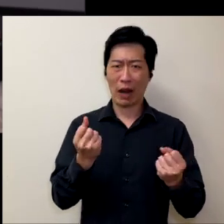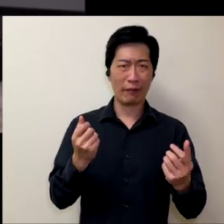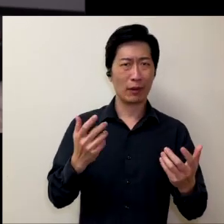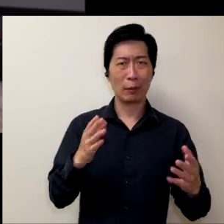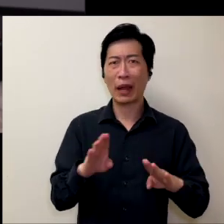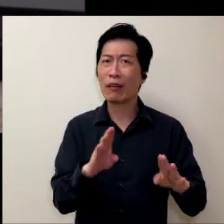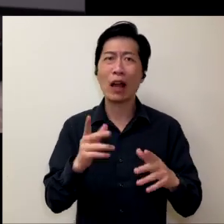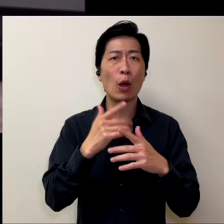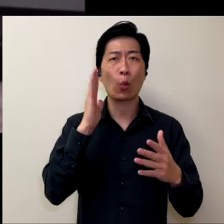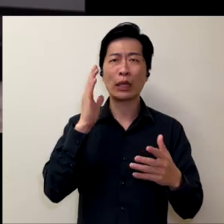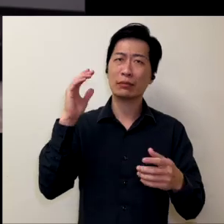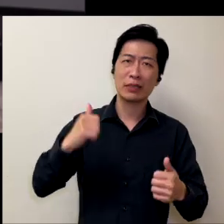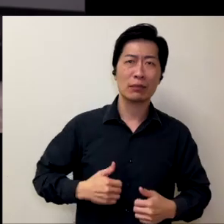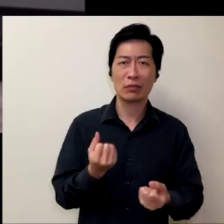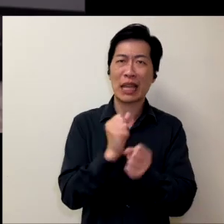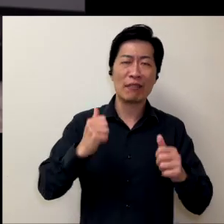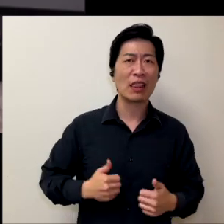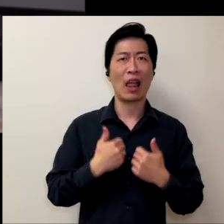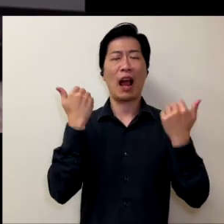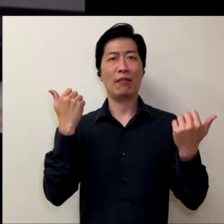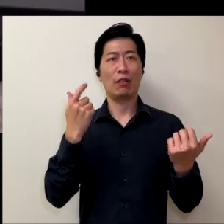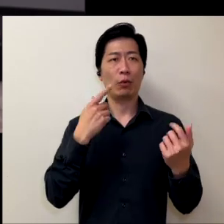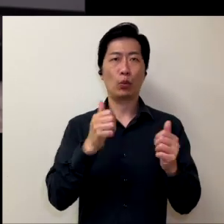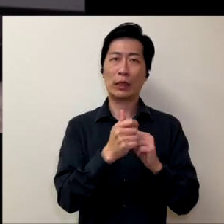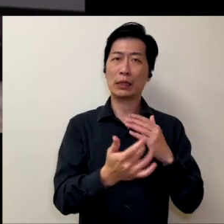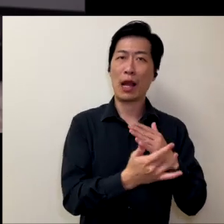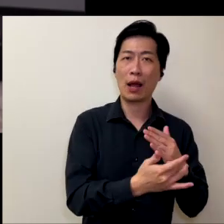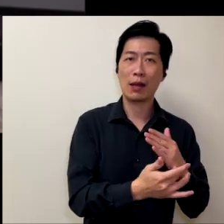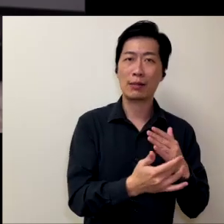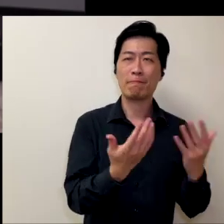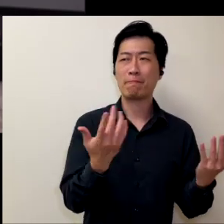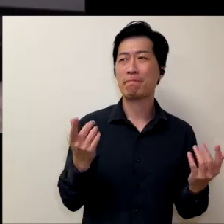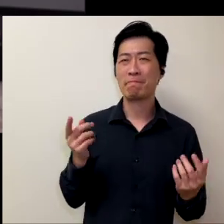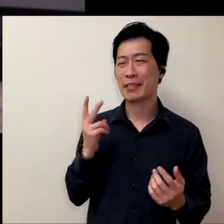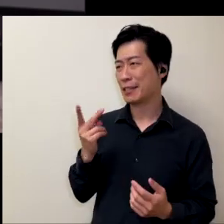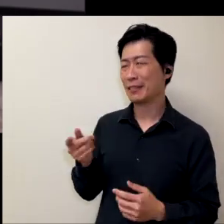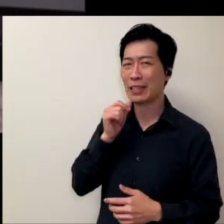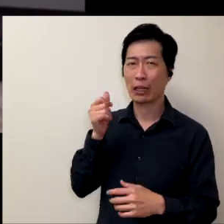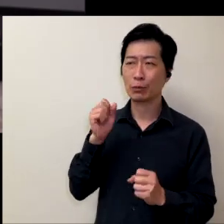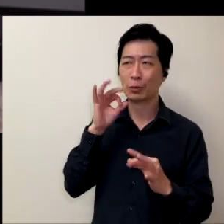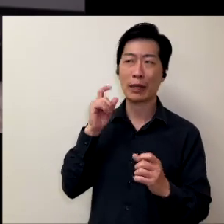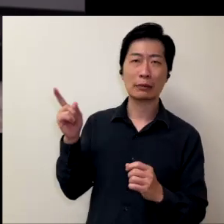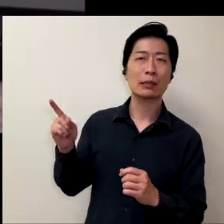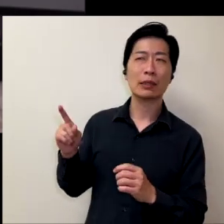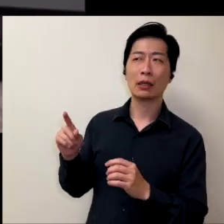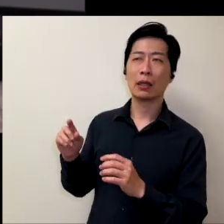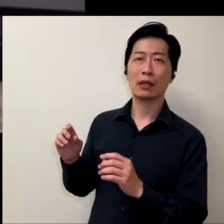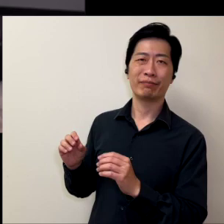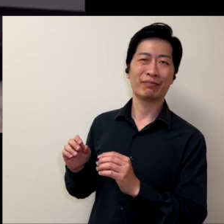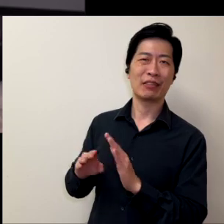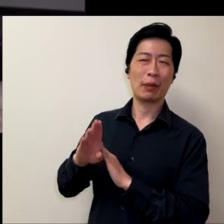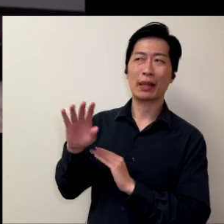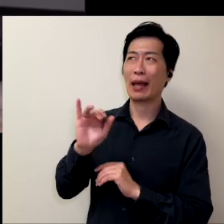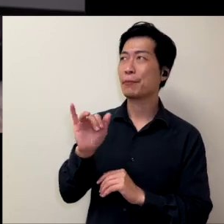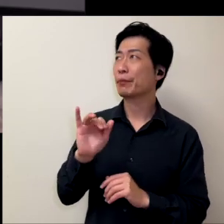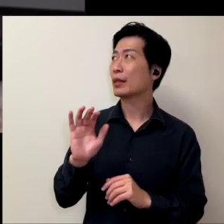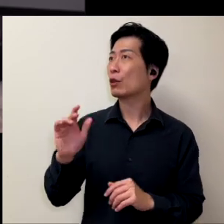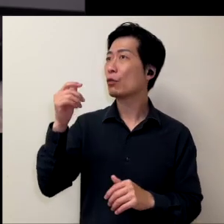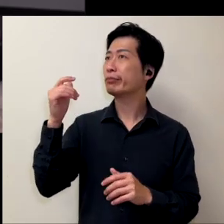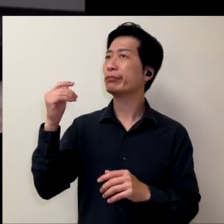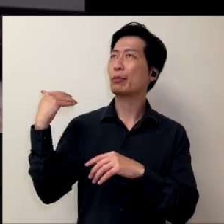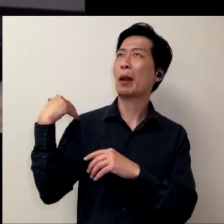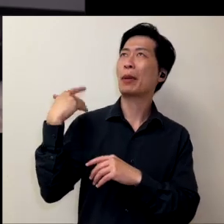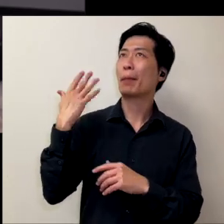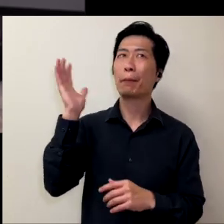truly game changing and it's going to reduce the amount of accidents we have and the fatalities we have from this technology. This is not a surprising thing